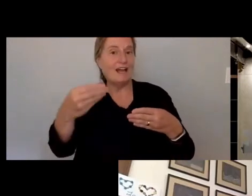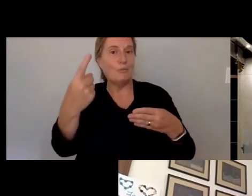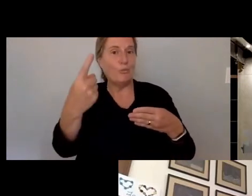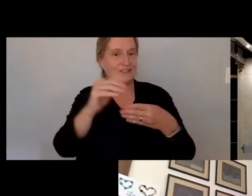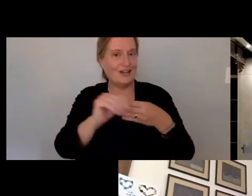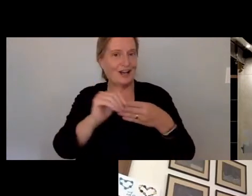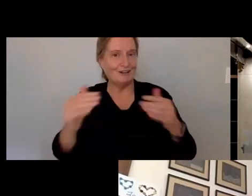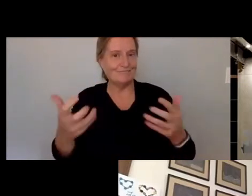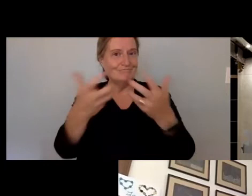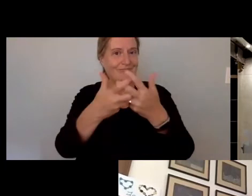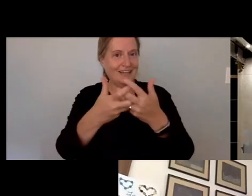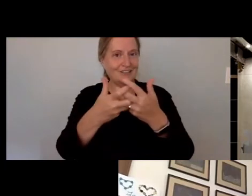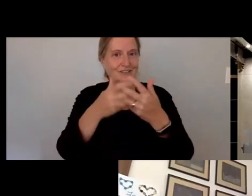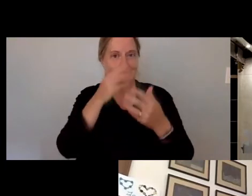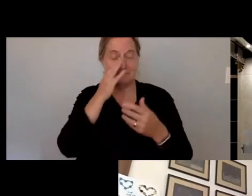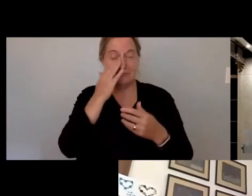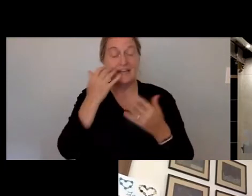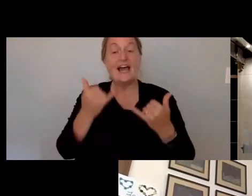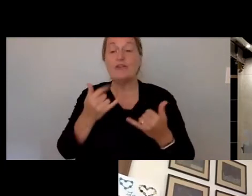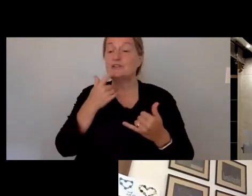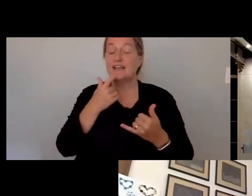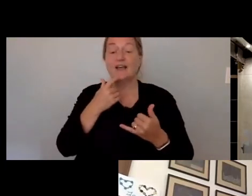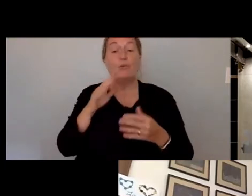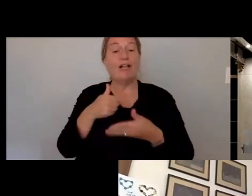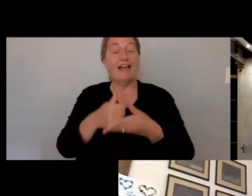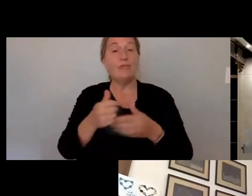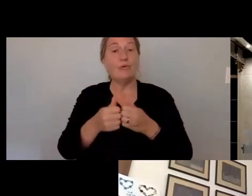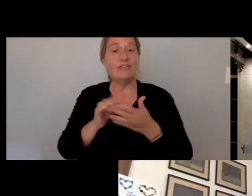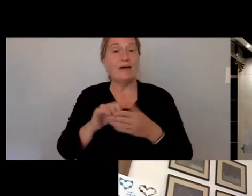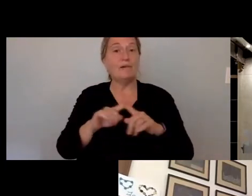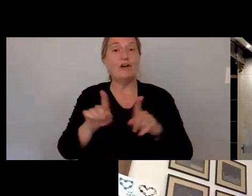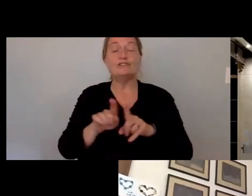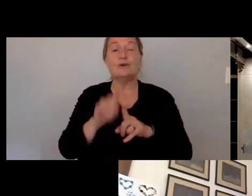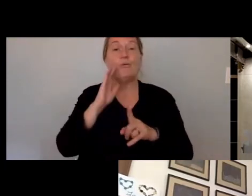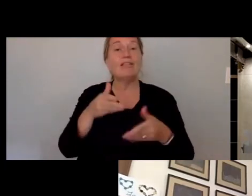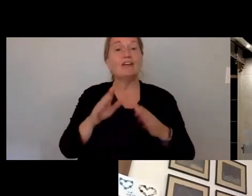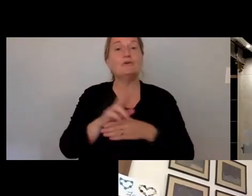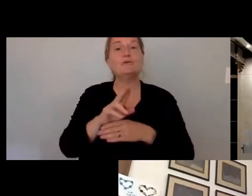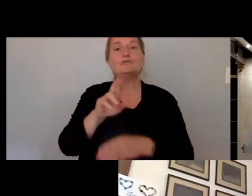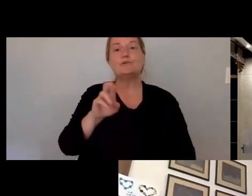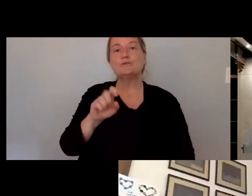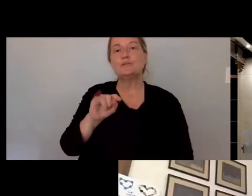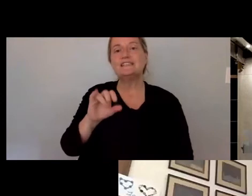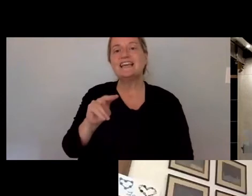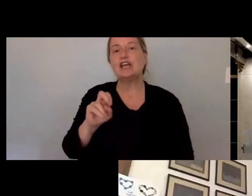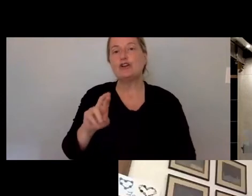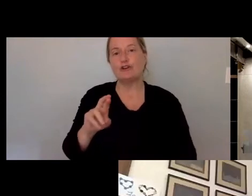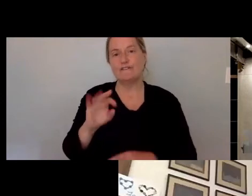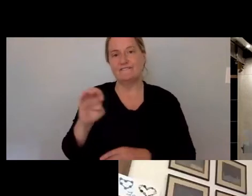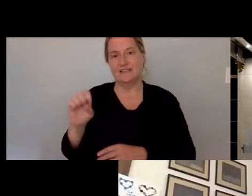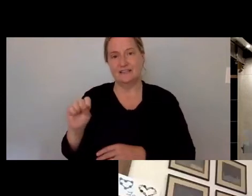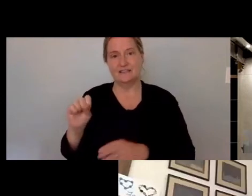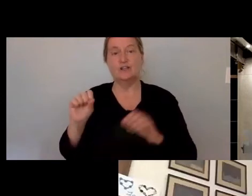lo and behold, we're going to give you the ability to use retainer fees, right? Meaning you can use that money to retain those services